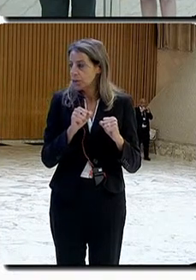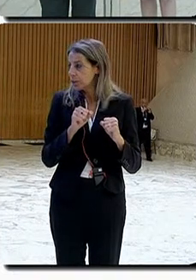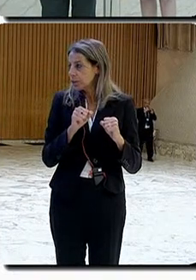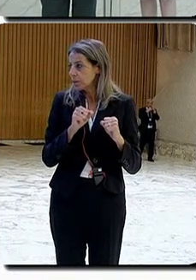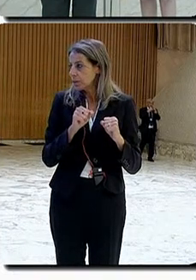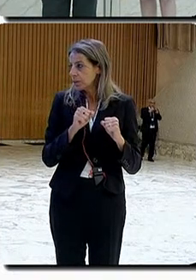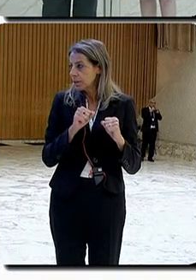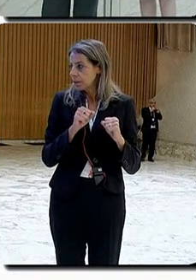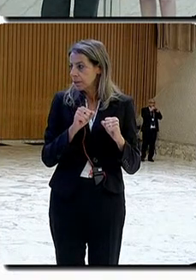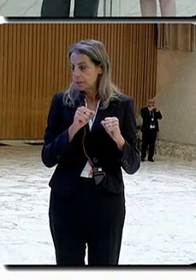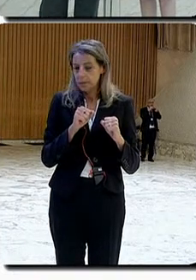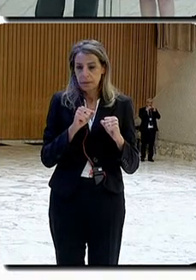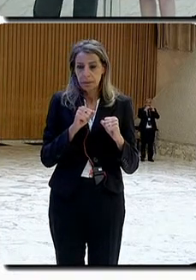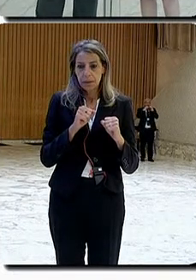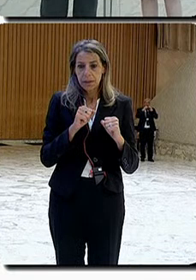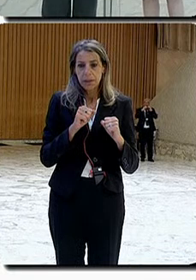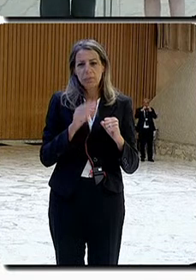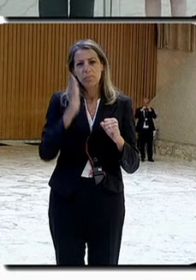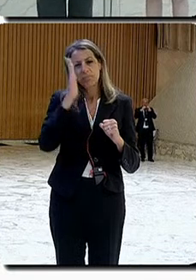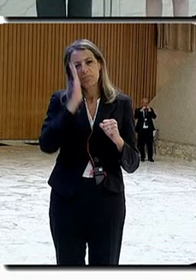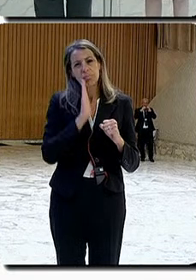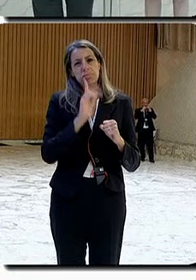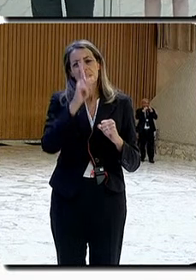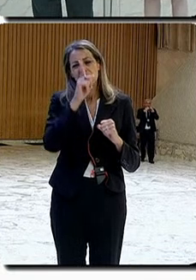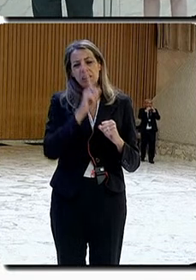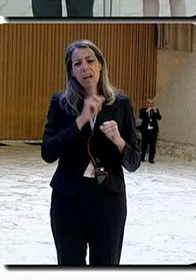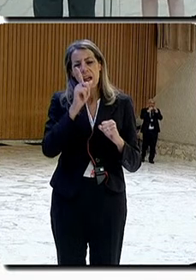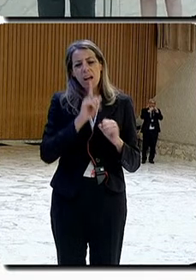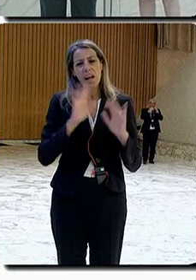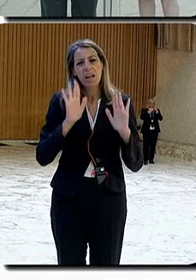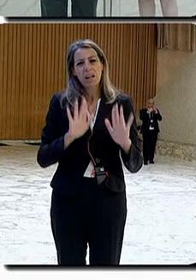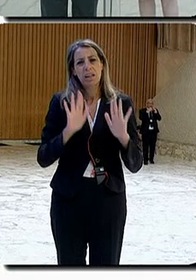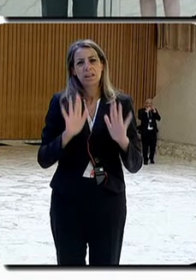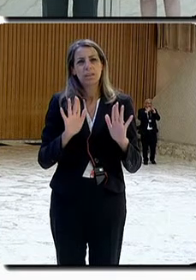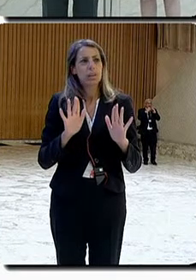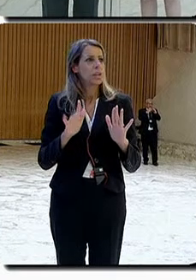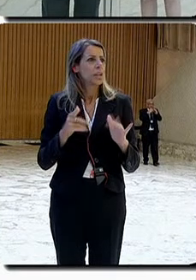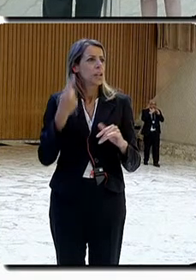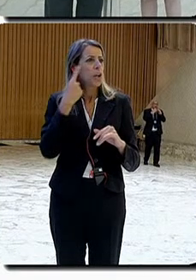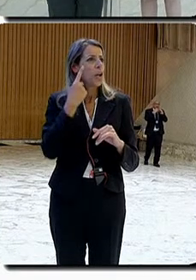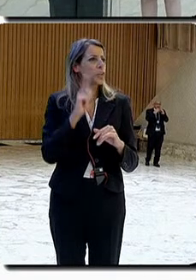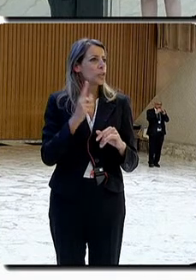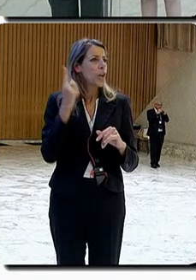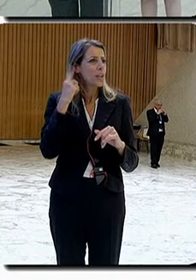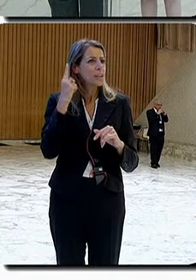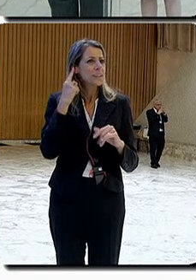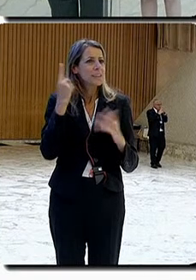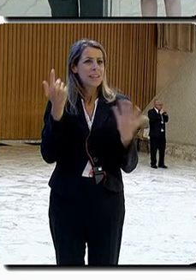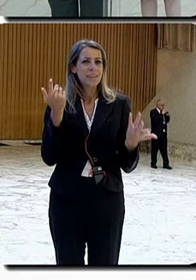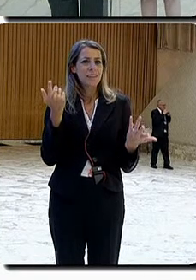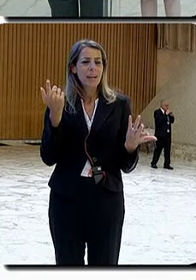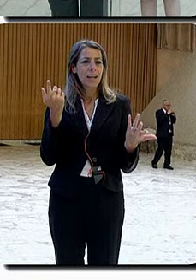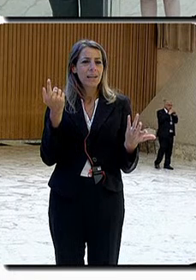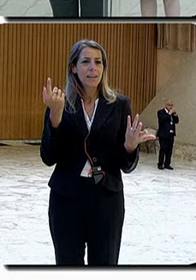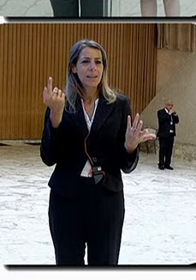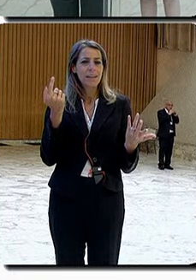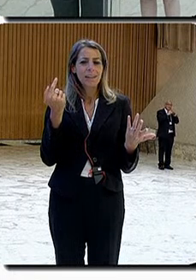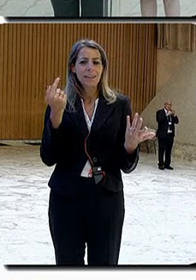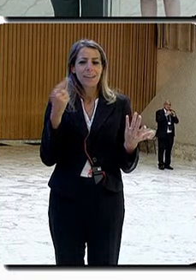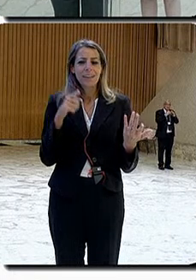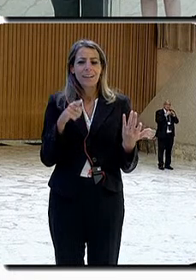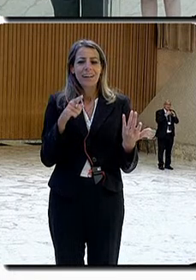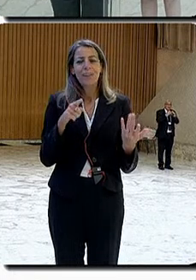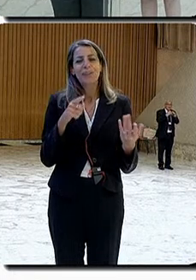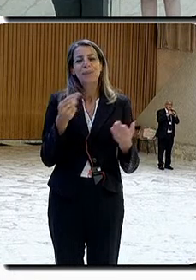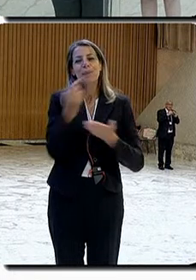Everybody quiet down! We don't know if you can hear that's it or not. That's a clip. That was a clip from our animated series at the